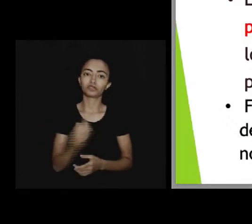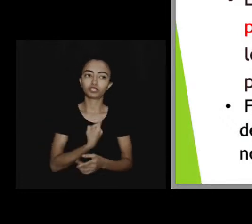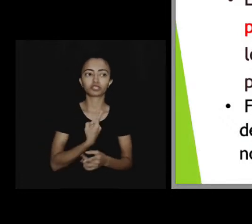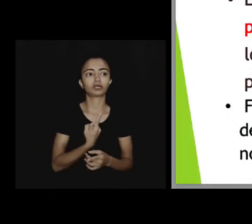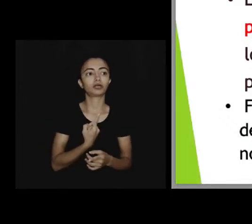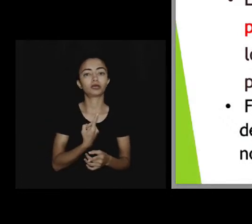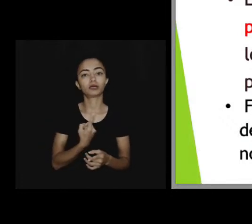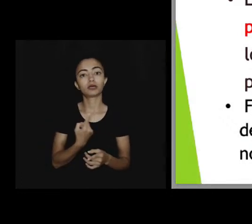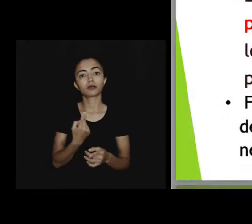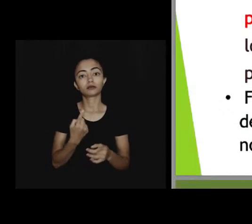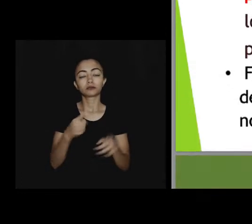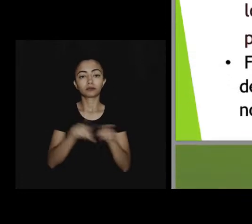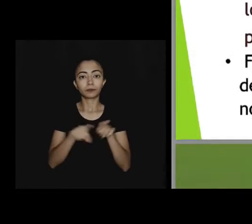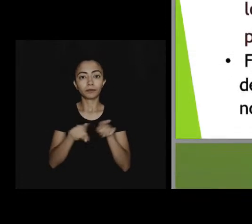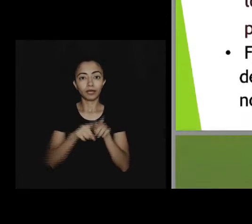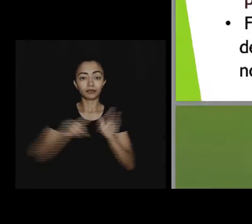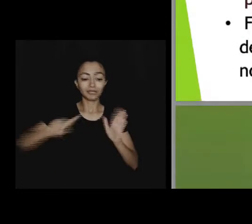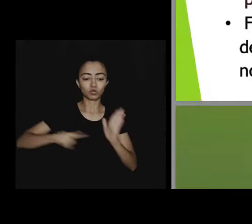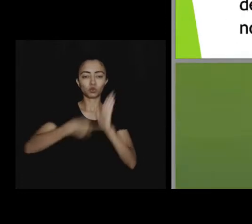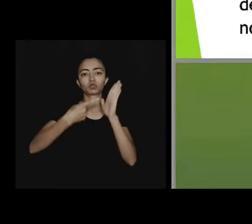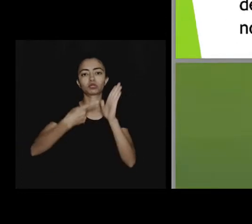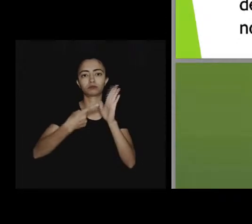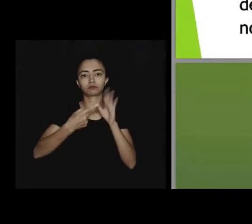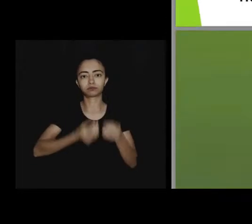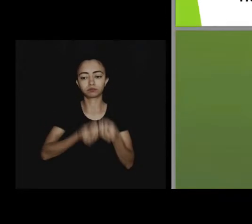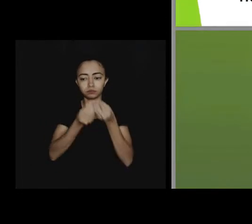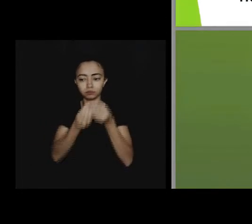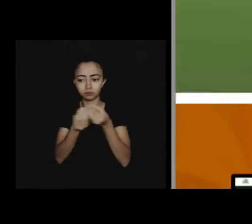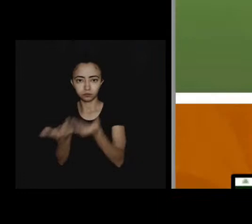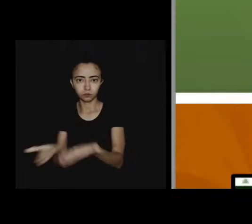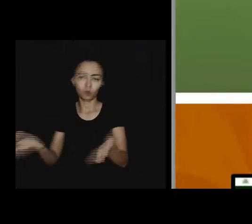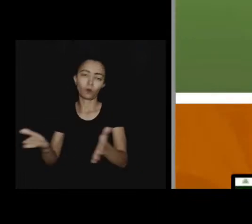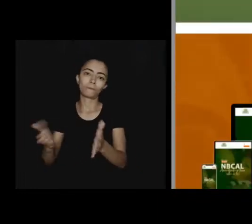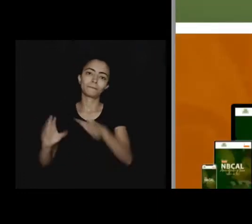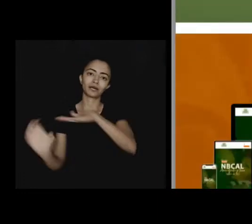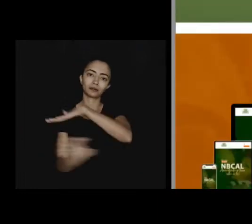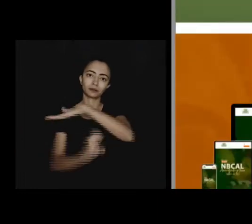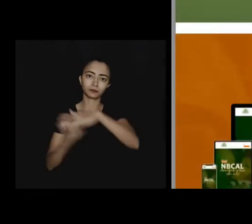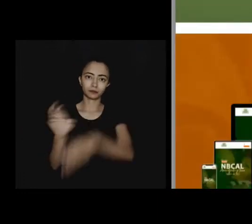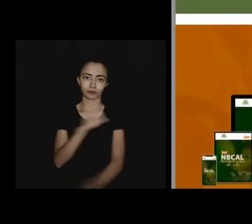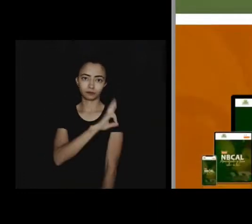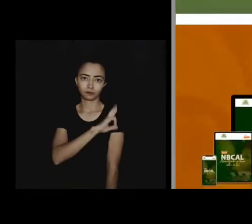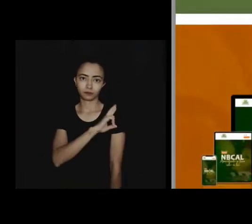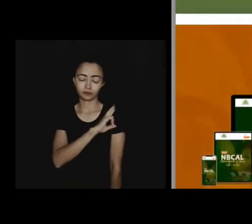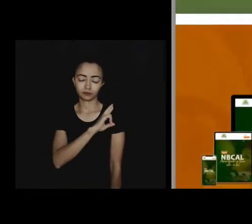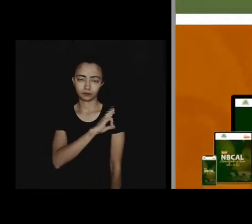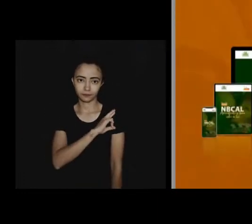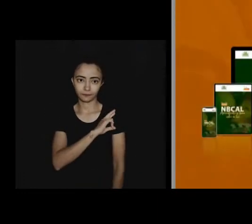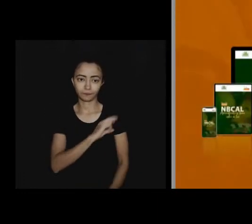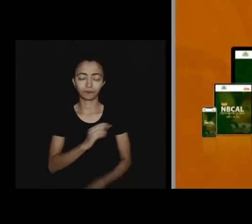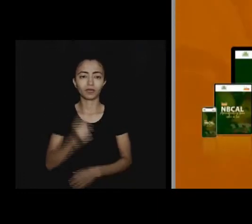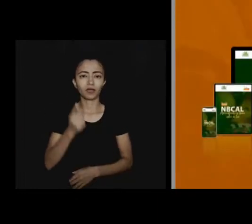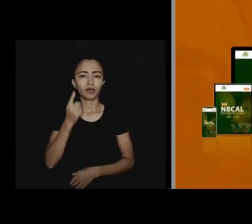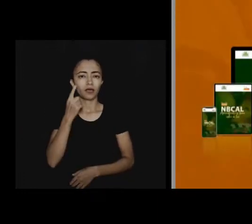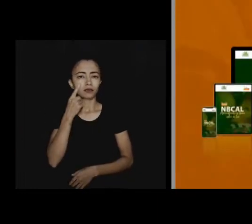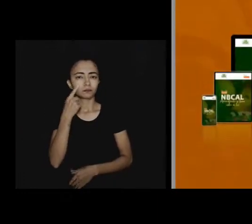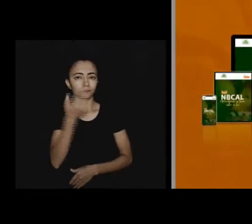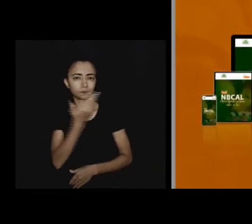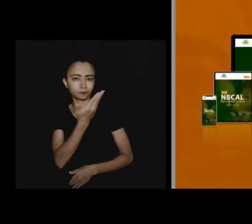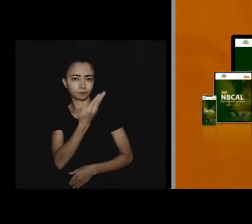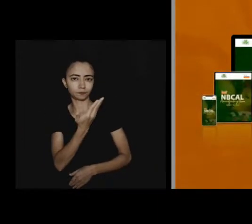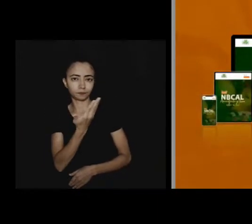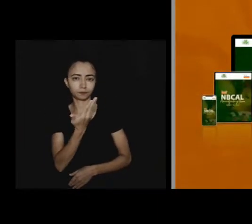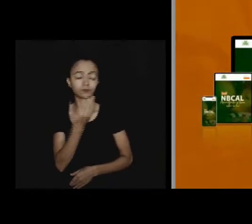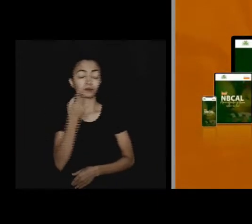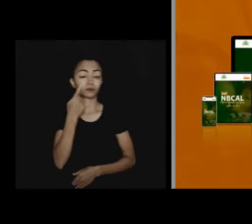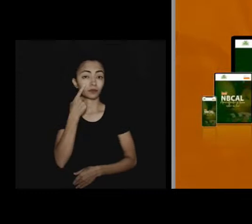agencies. Not only did we do this, but we also forwarded the report itself.